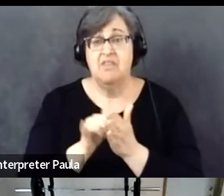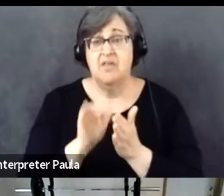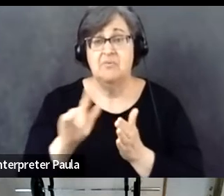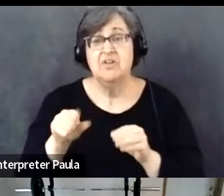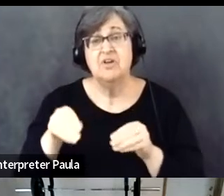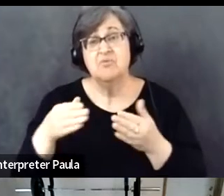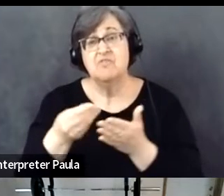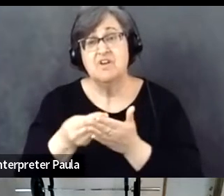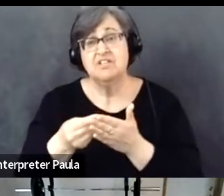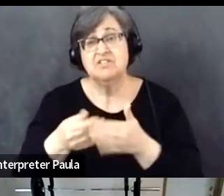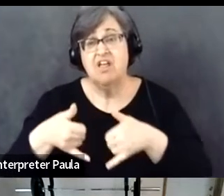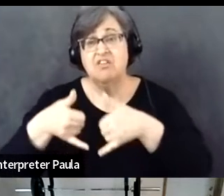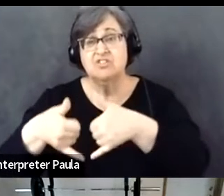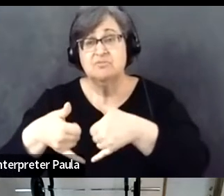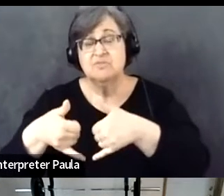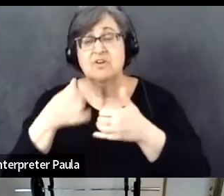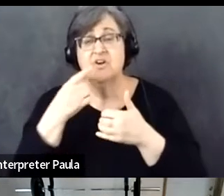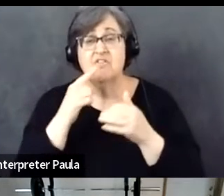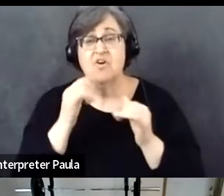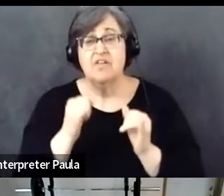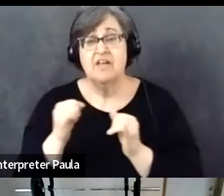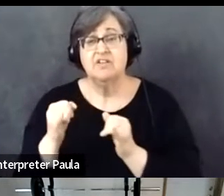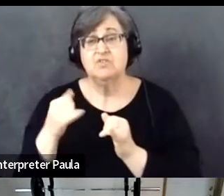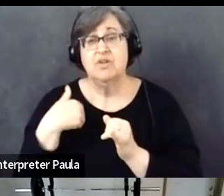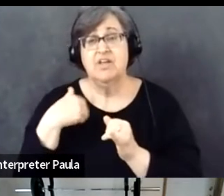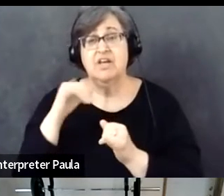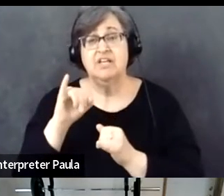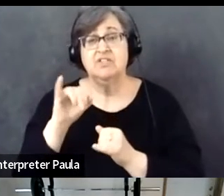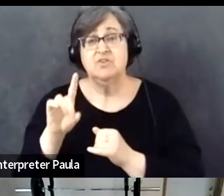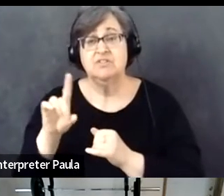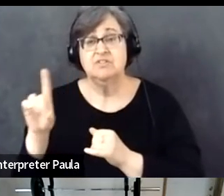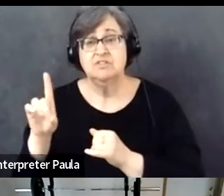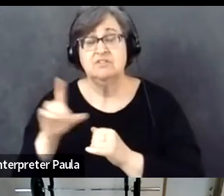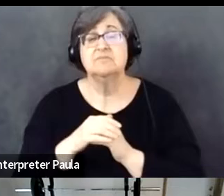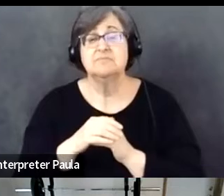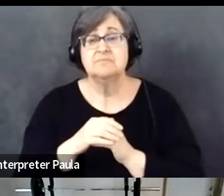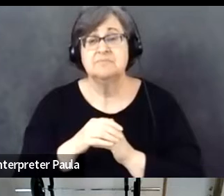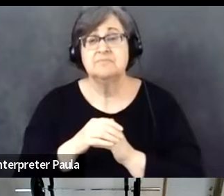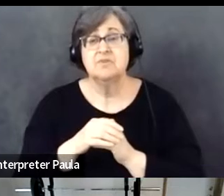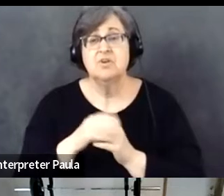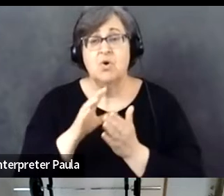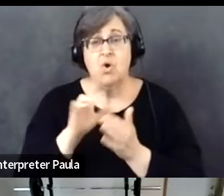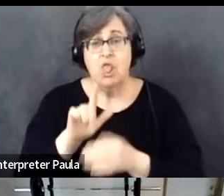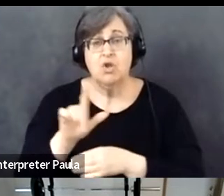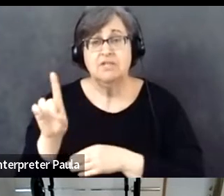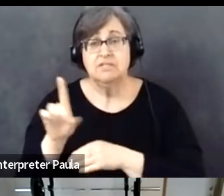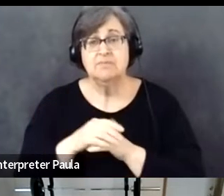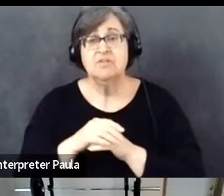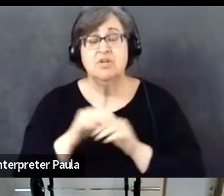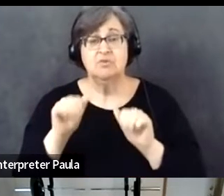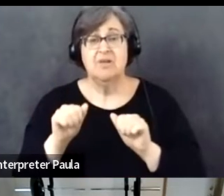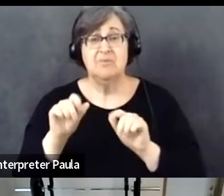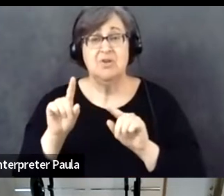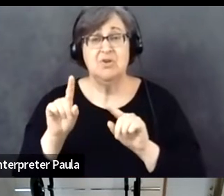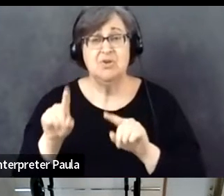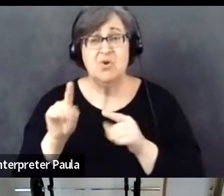provide scholarships for individuals with intellectual disabilities, developmental disabilities, or learning disabilities to be able to go to